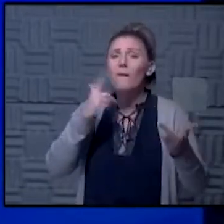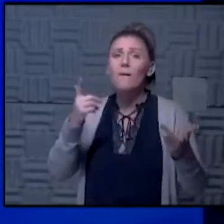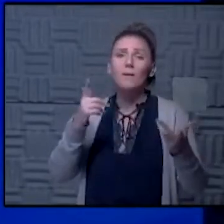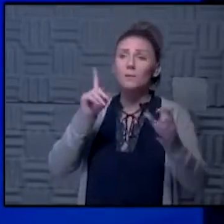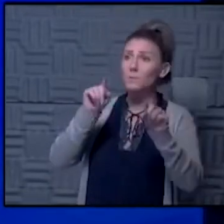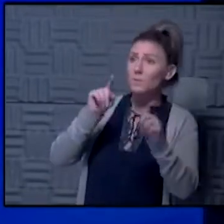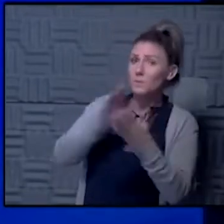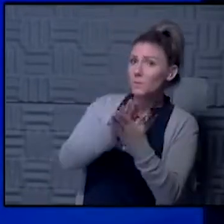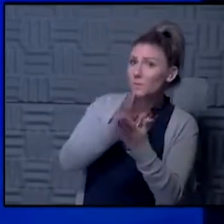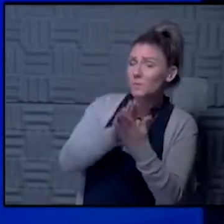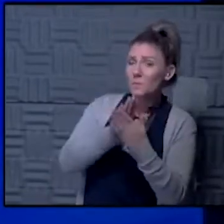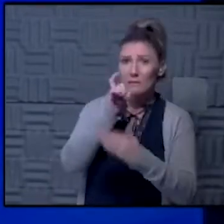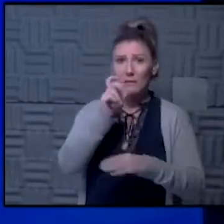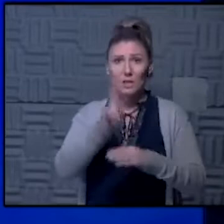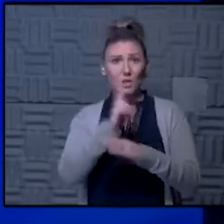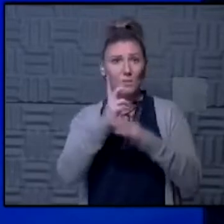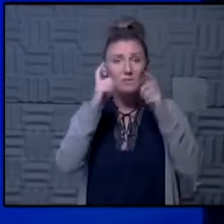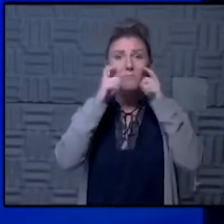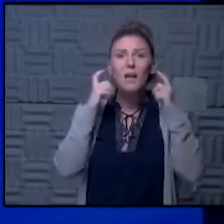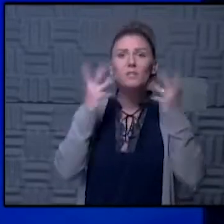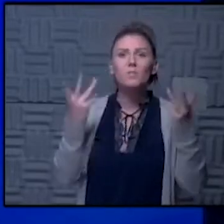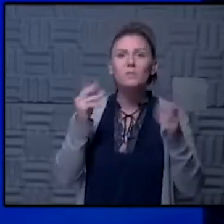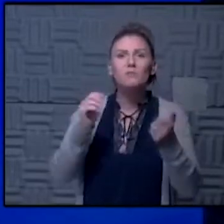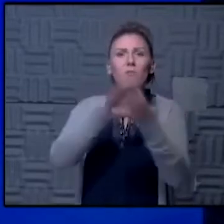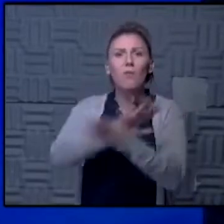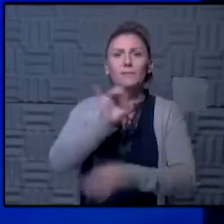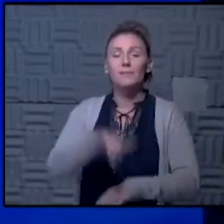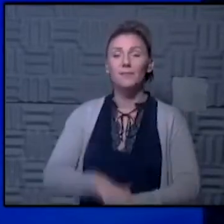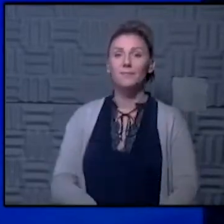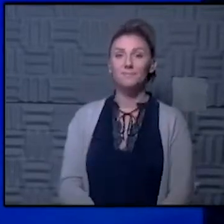wearing masks? What is it? What's driving it?